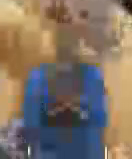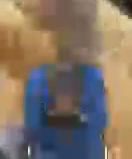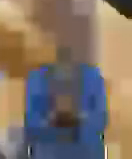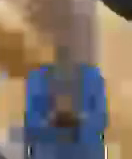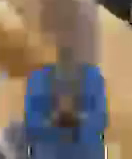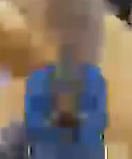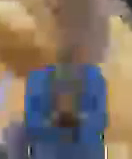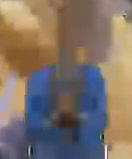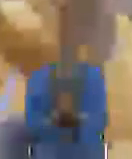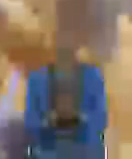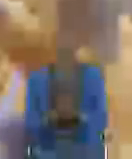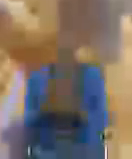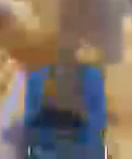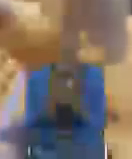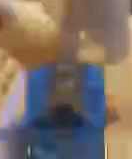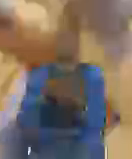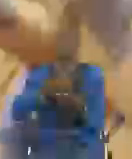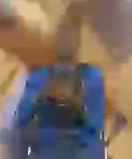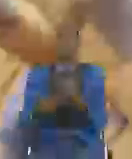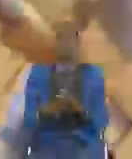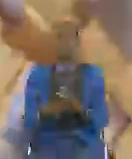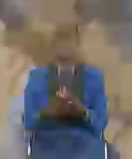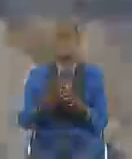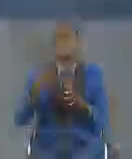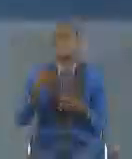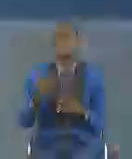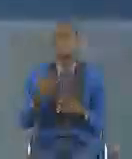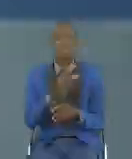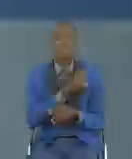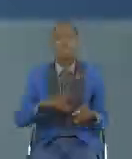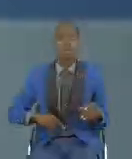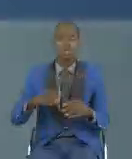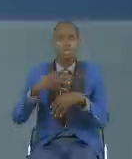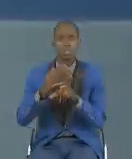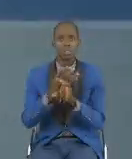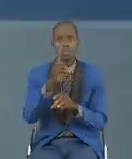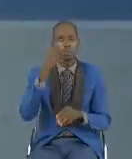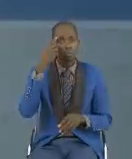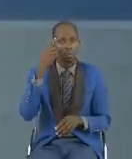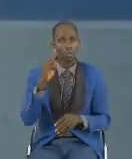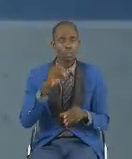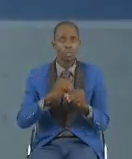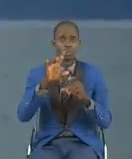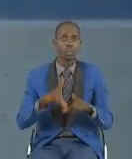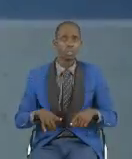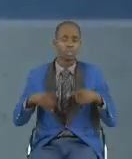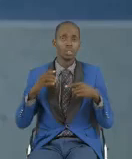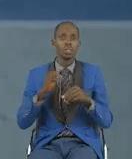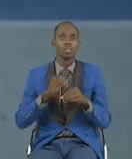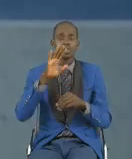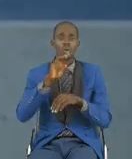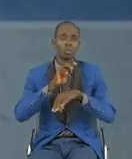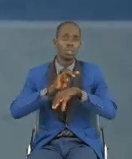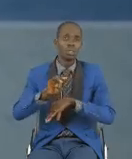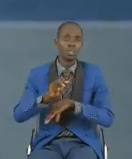Amen. That purpose the Lord created you for, your life, your ministry, that